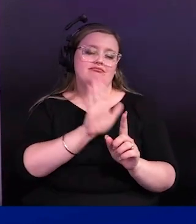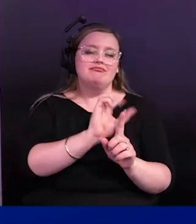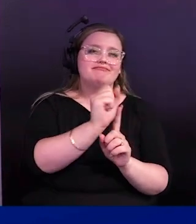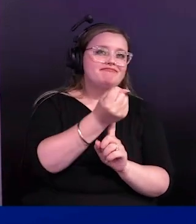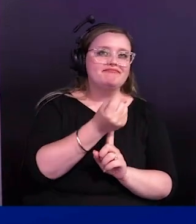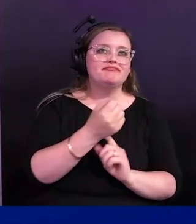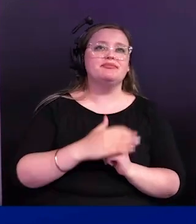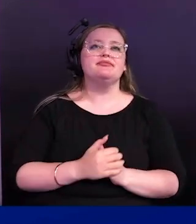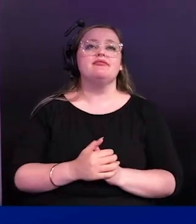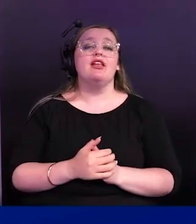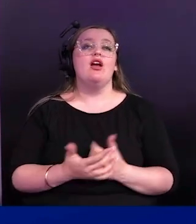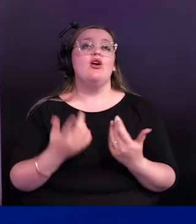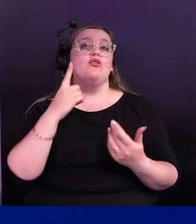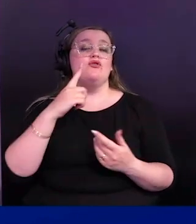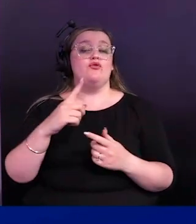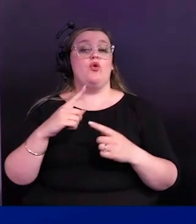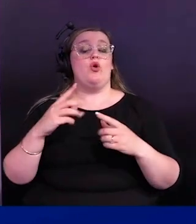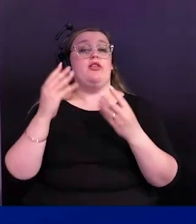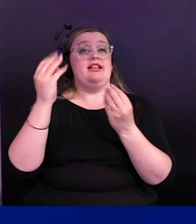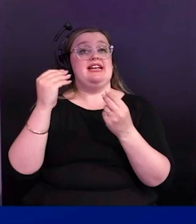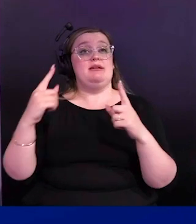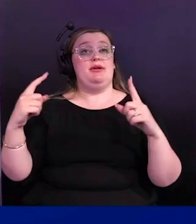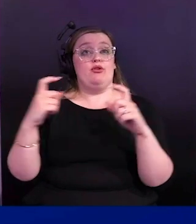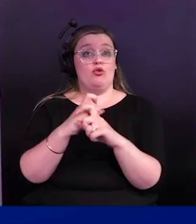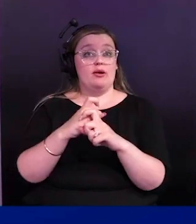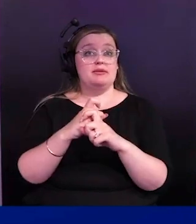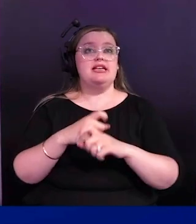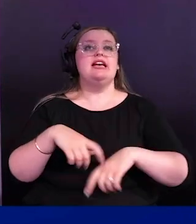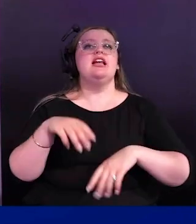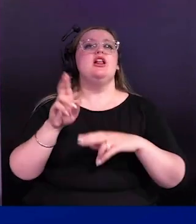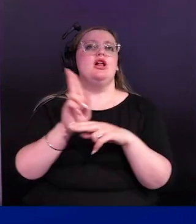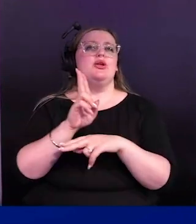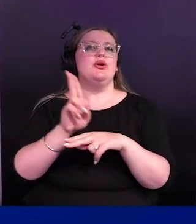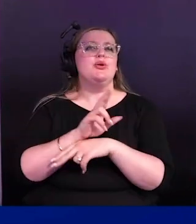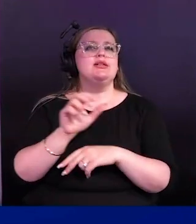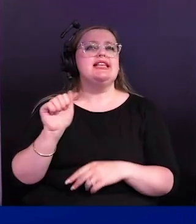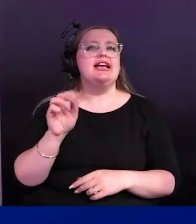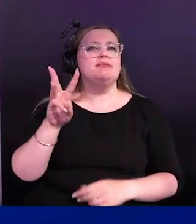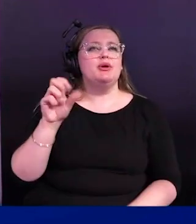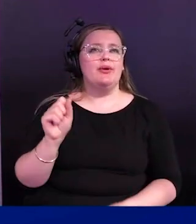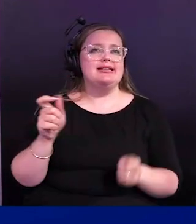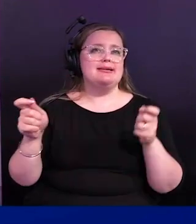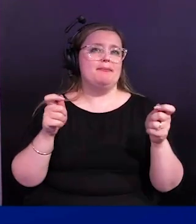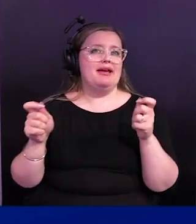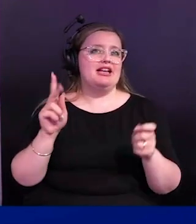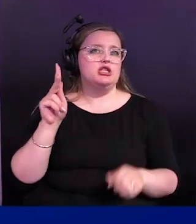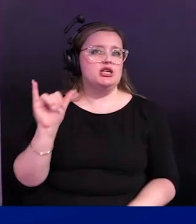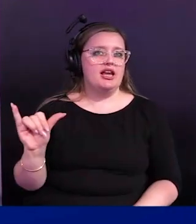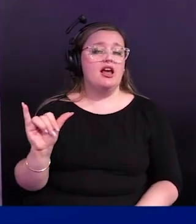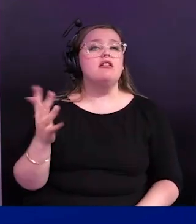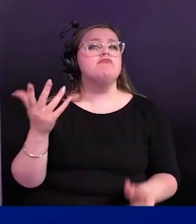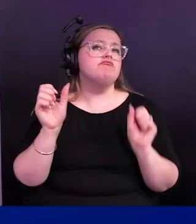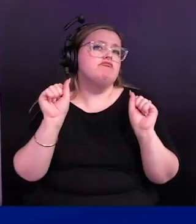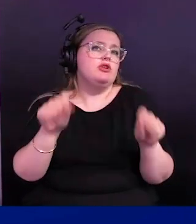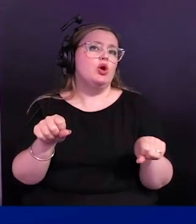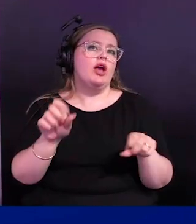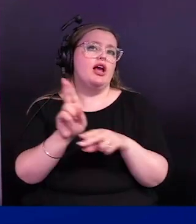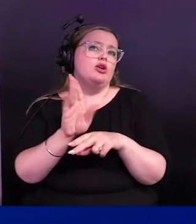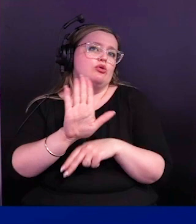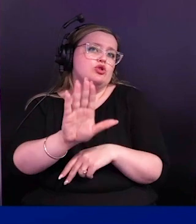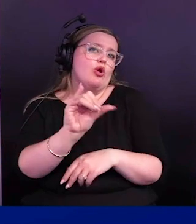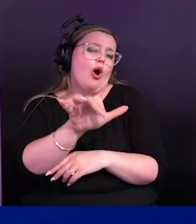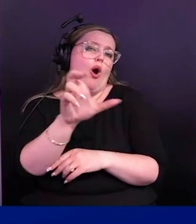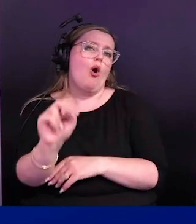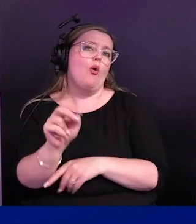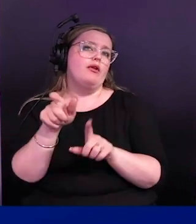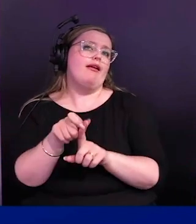encrypted, by default, CloudTrail Lake uses an AWS managed key, but you will also have the option to choose your own custom managed key